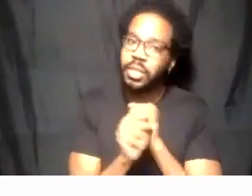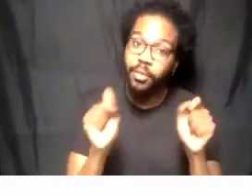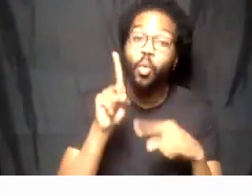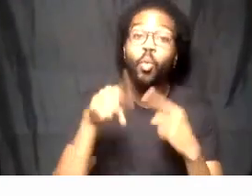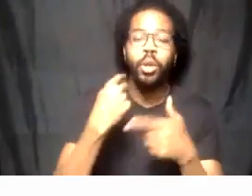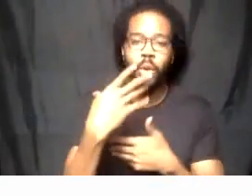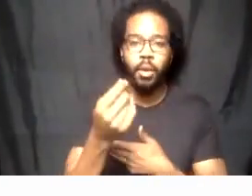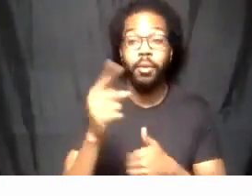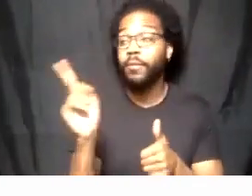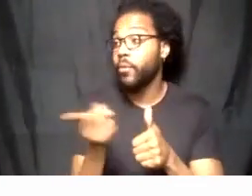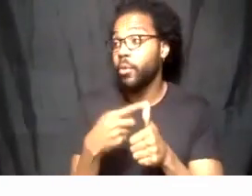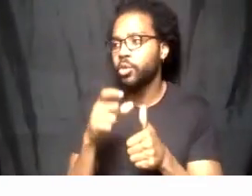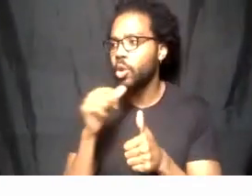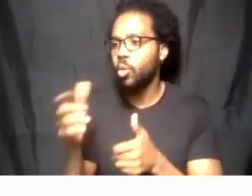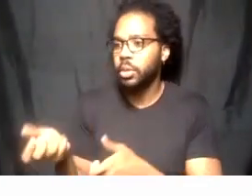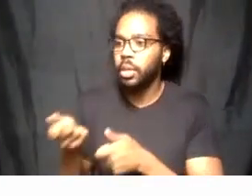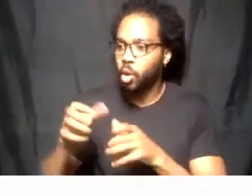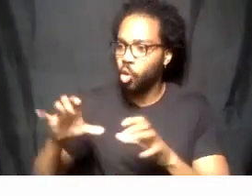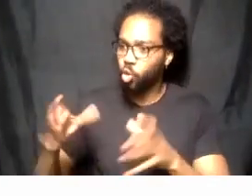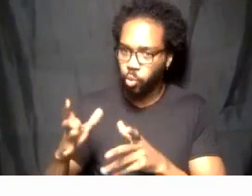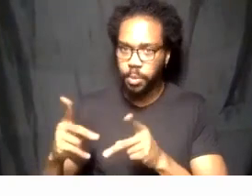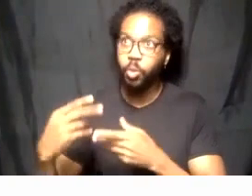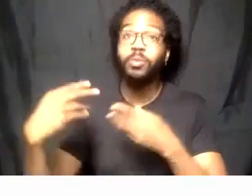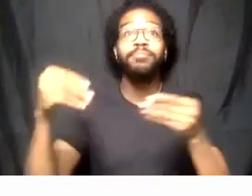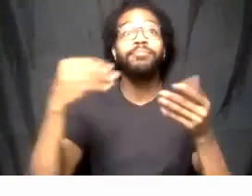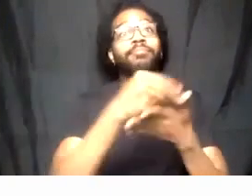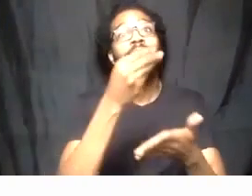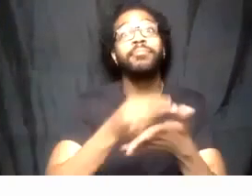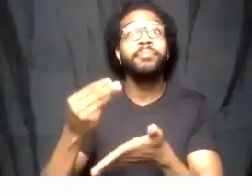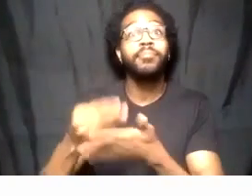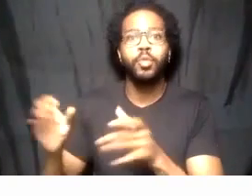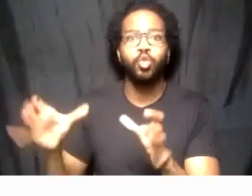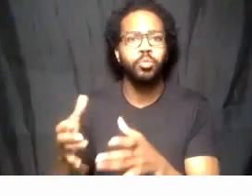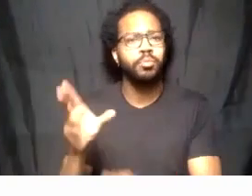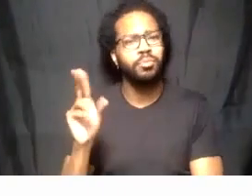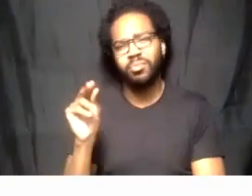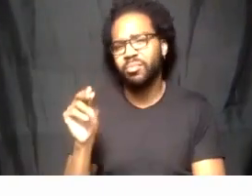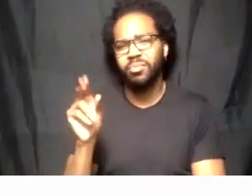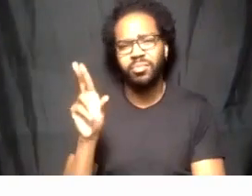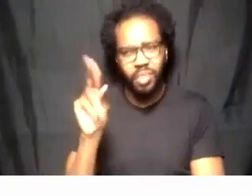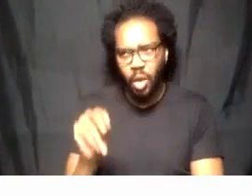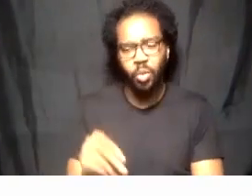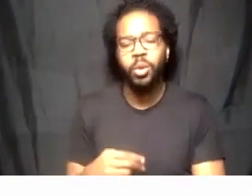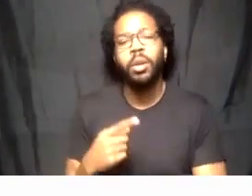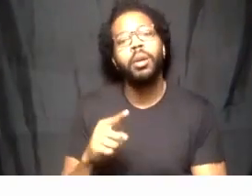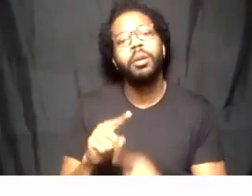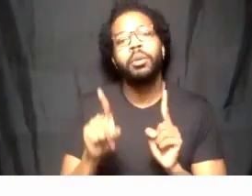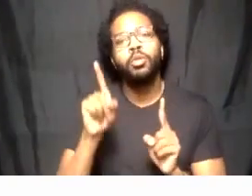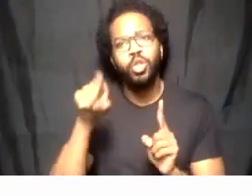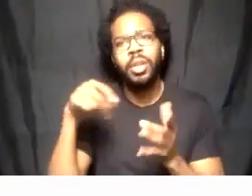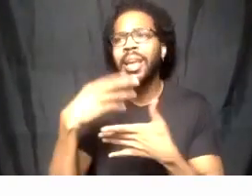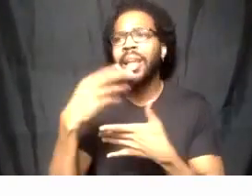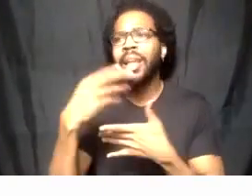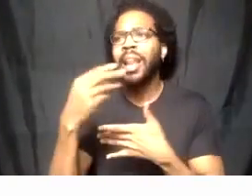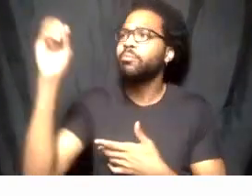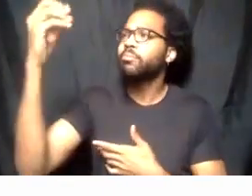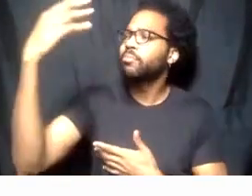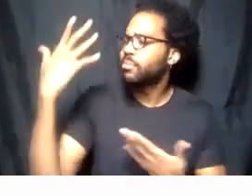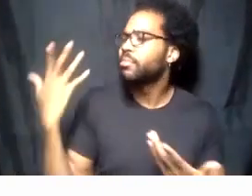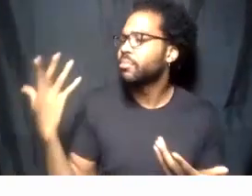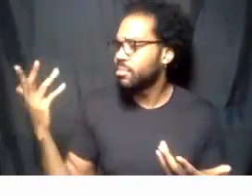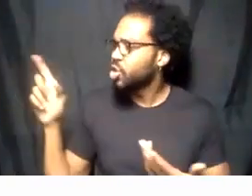take a group of people shopping, clearly. But we should be getting people out into the sunshine. We should